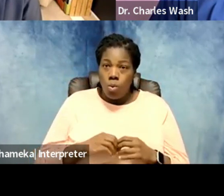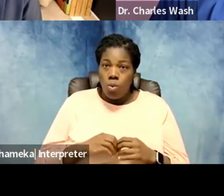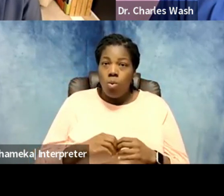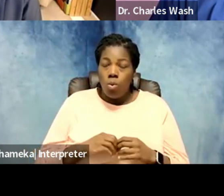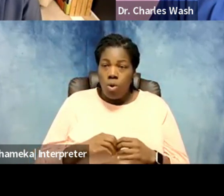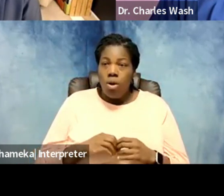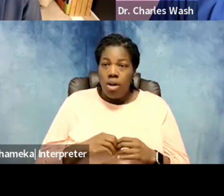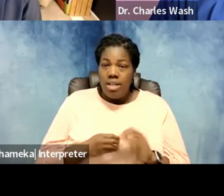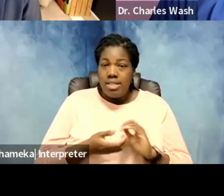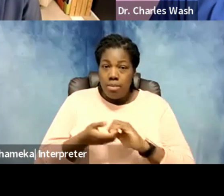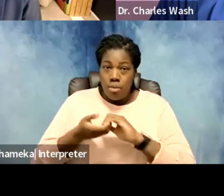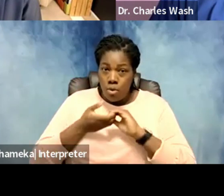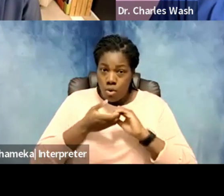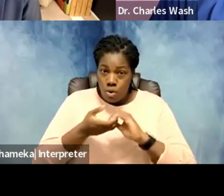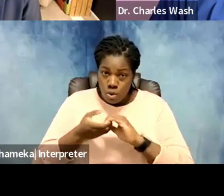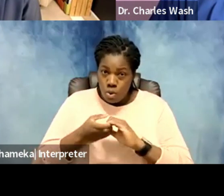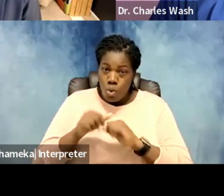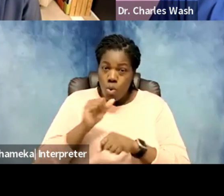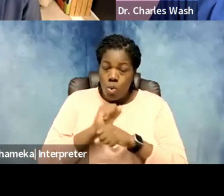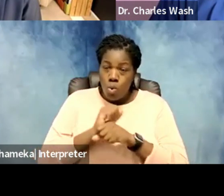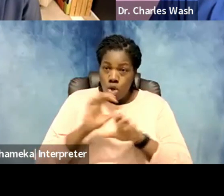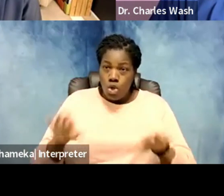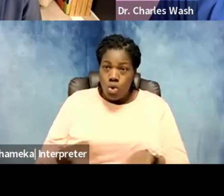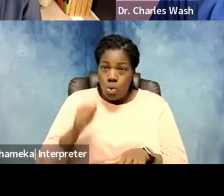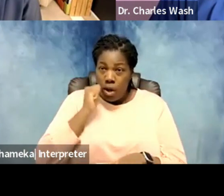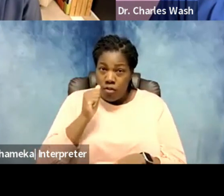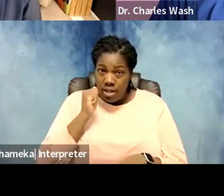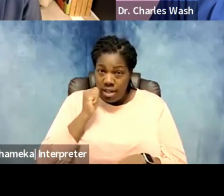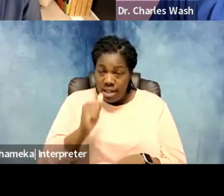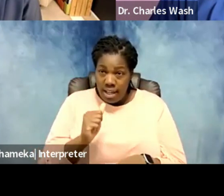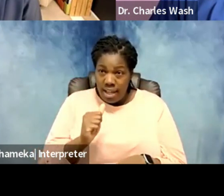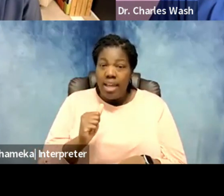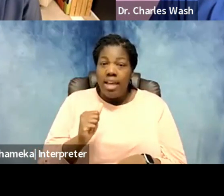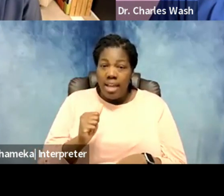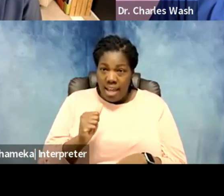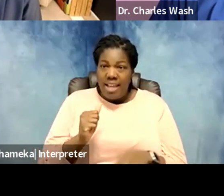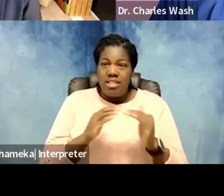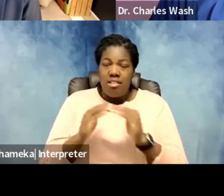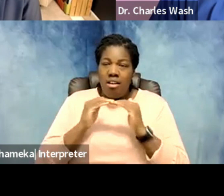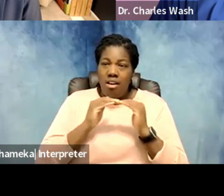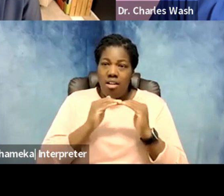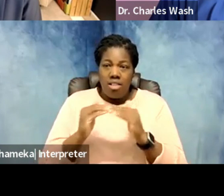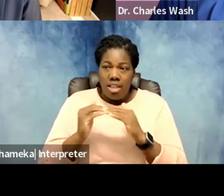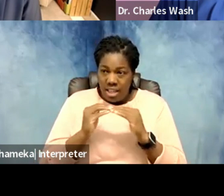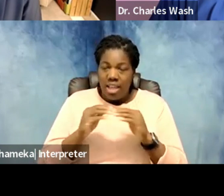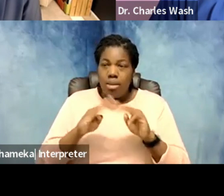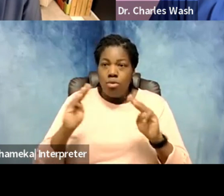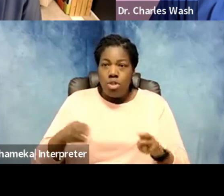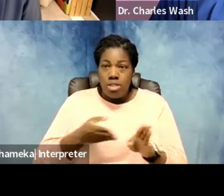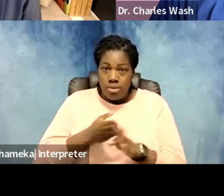as a partner, and the work that you do every single day as a fellow colleague in the museum industry. It's for